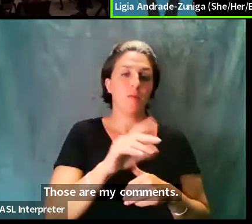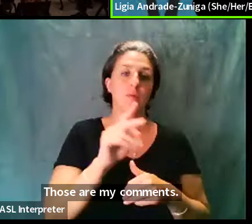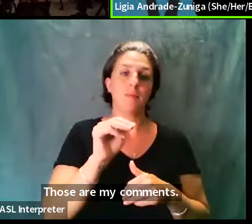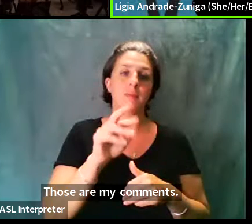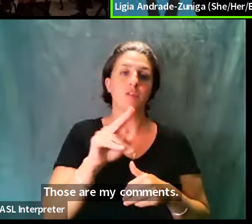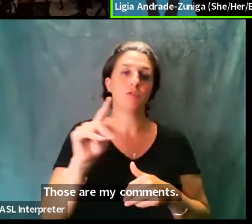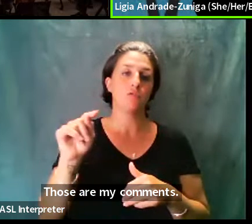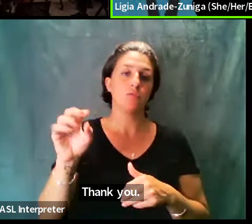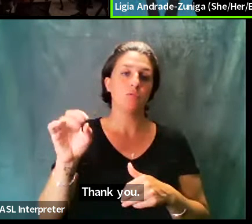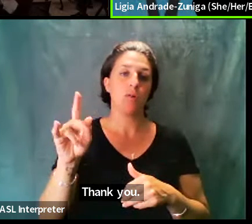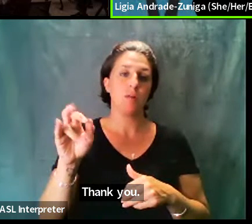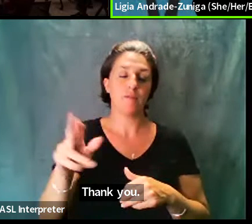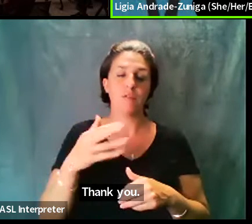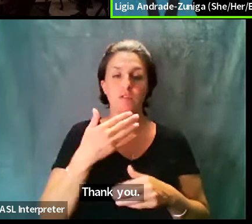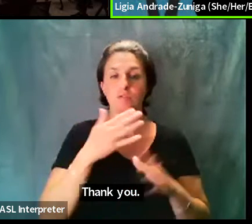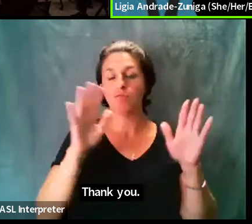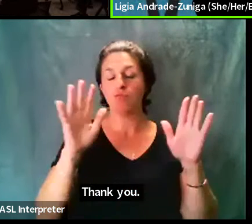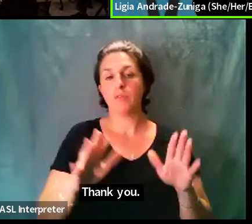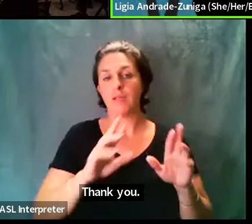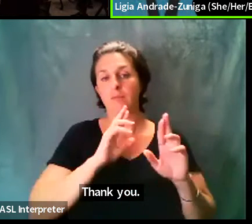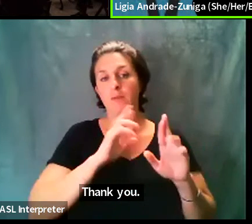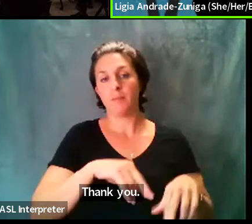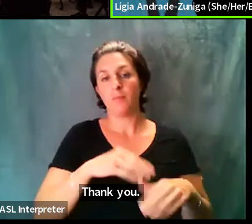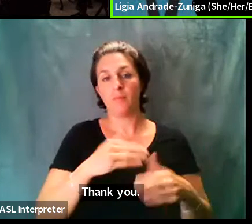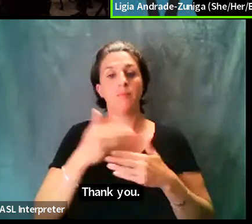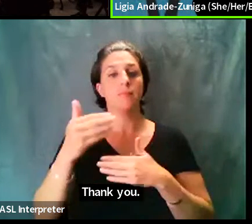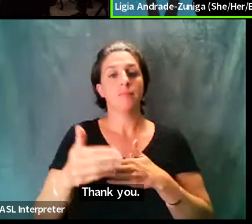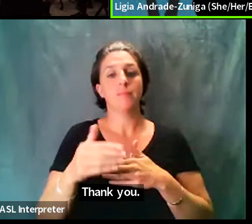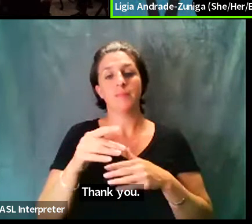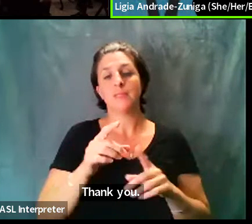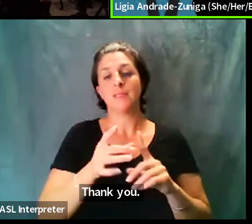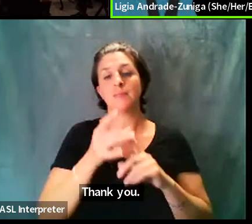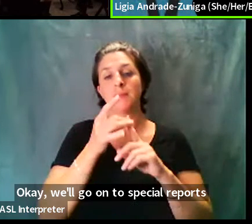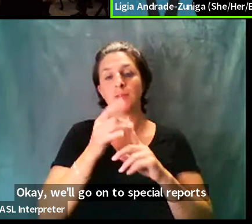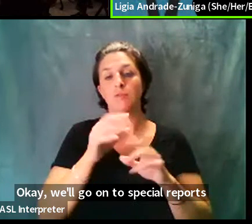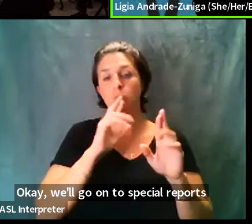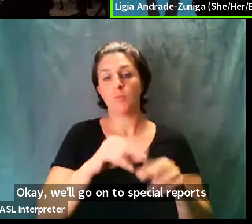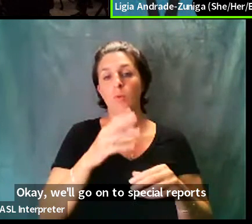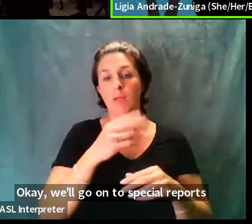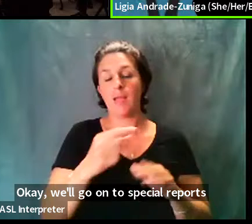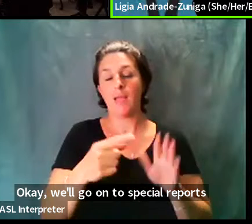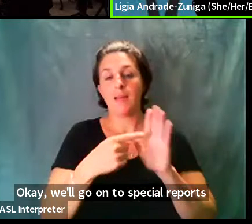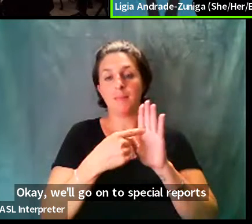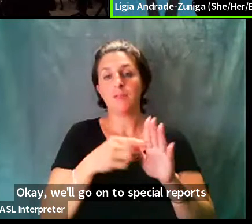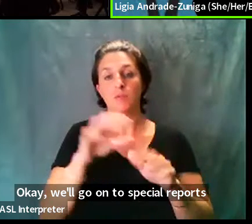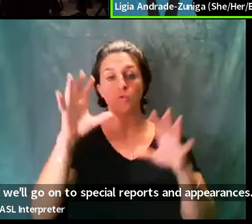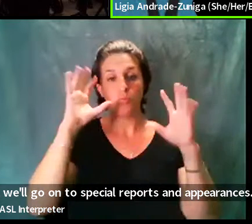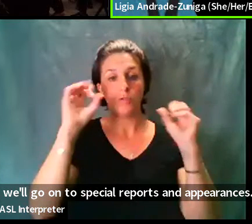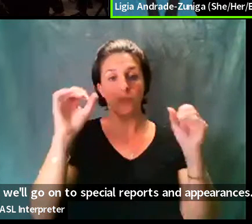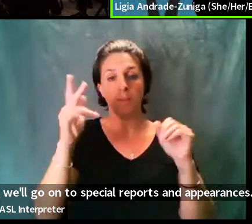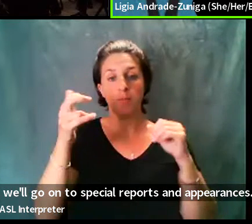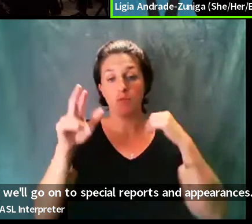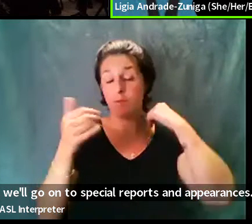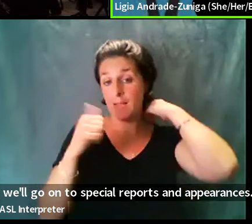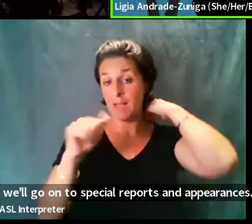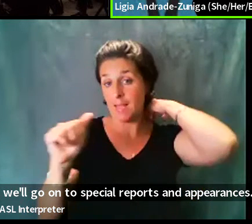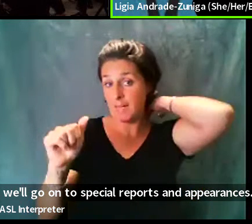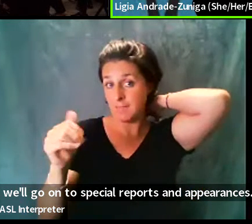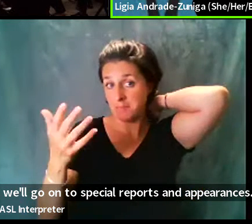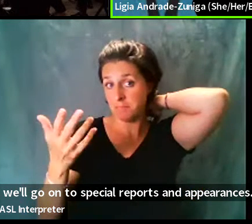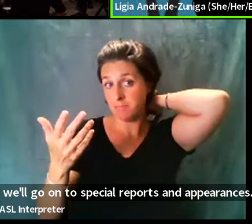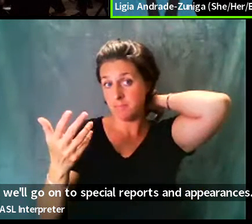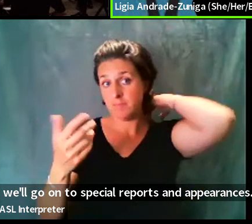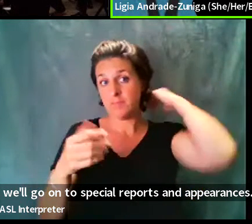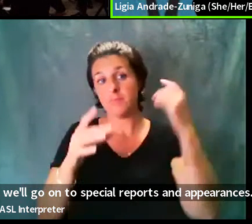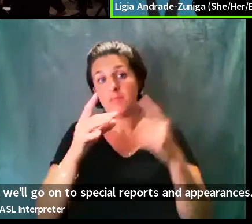report. Okay, we'll go on to special reports and appearances. Superintendent Booker, are there any special reports